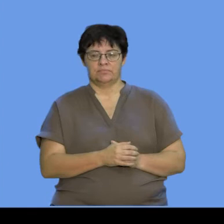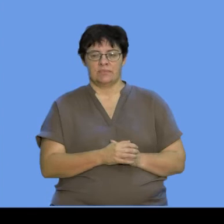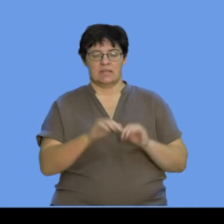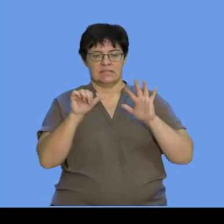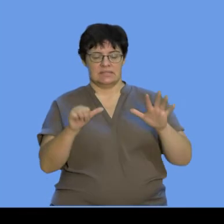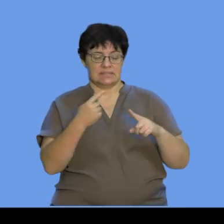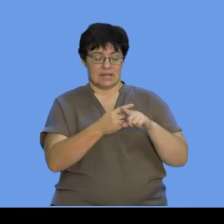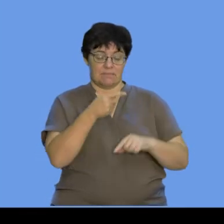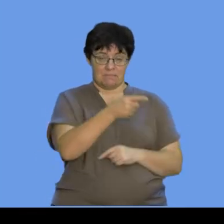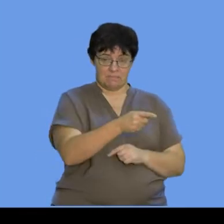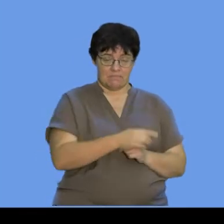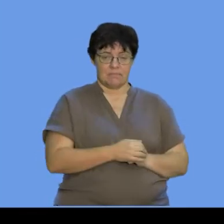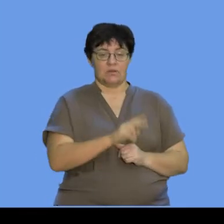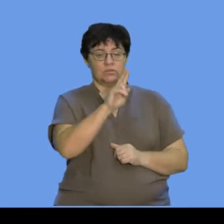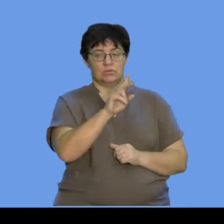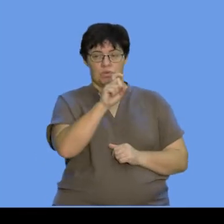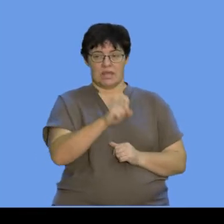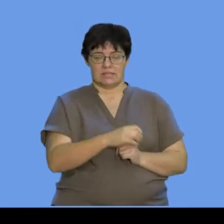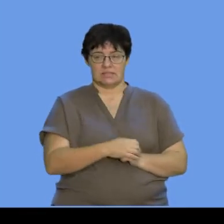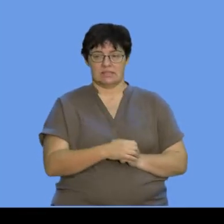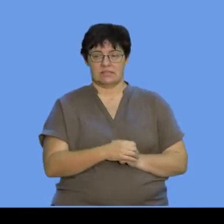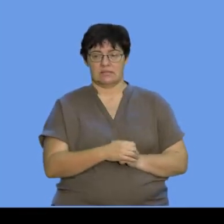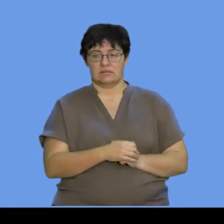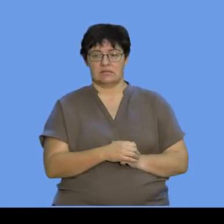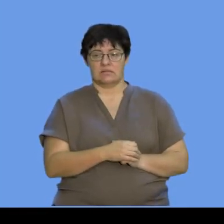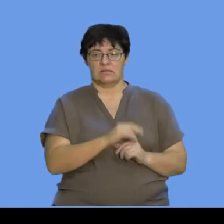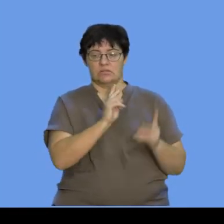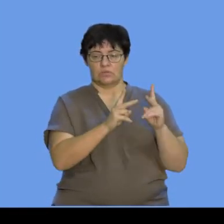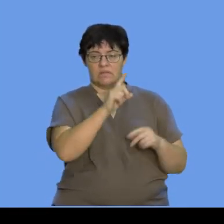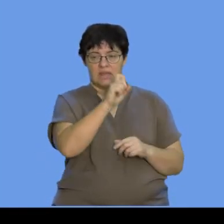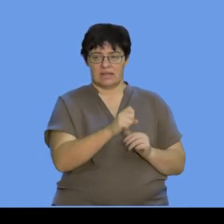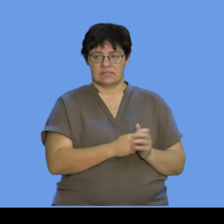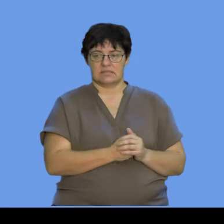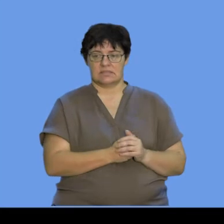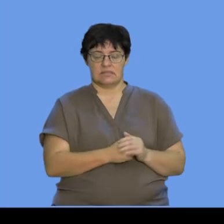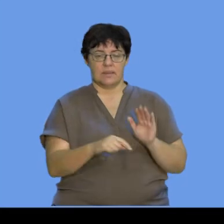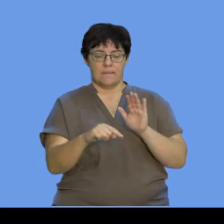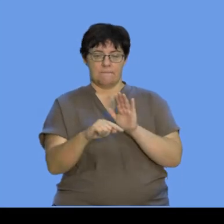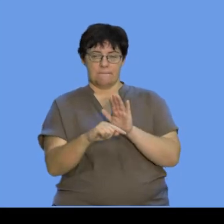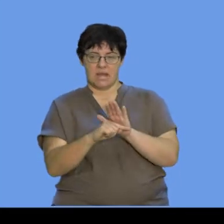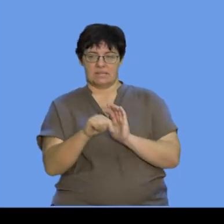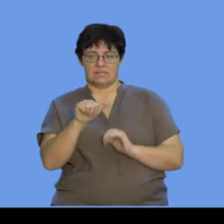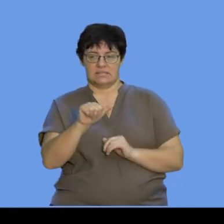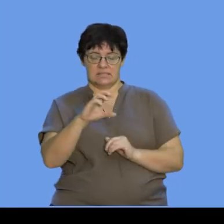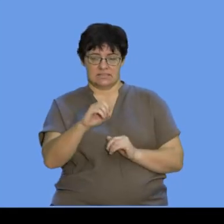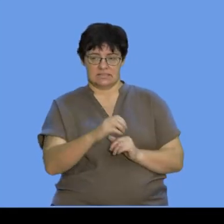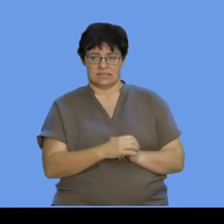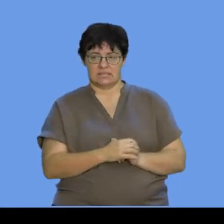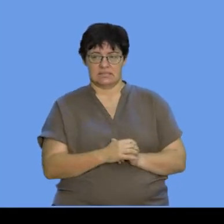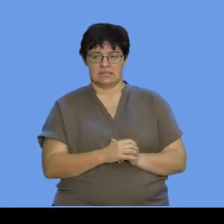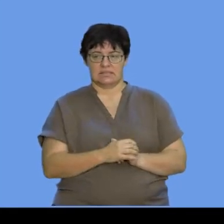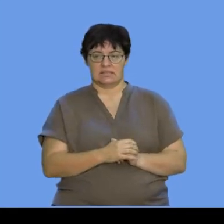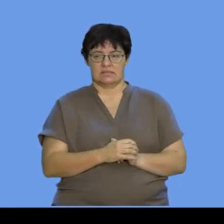6 multiplied by the 2x there, which will give me 12x. The 6 multiplied by the 60 will